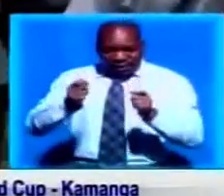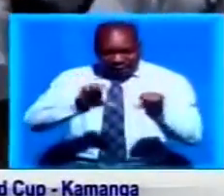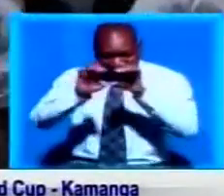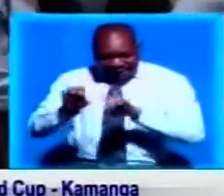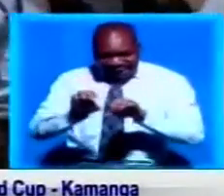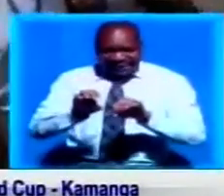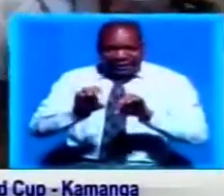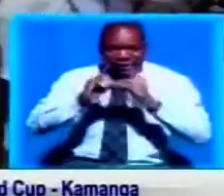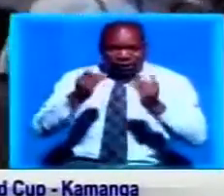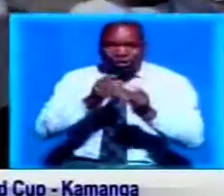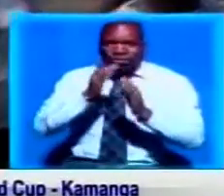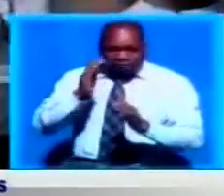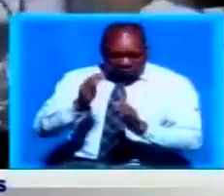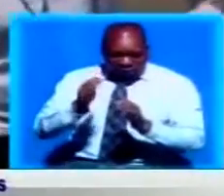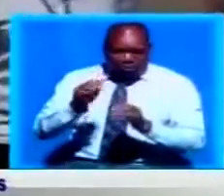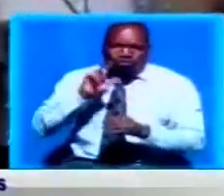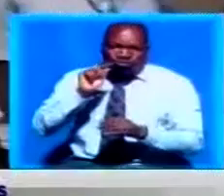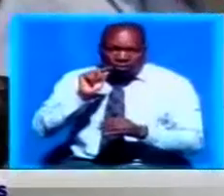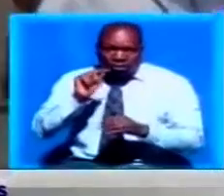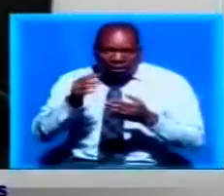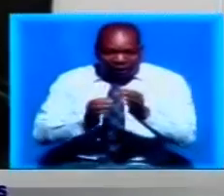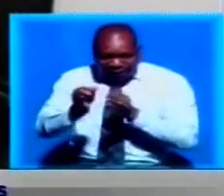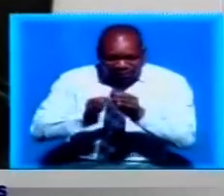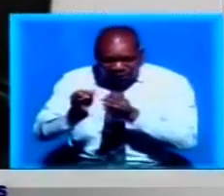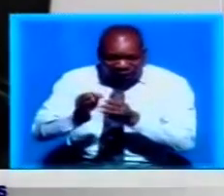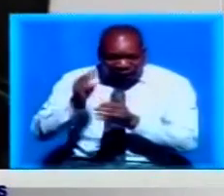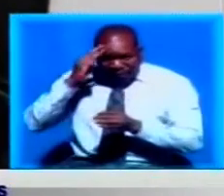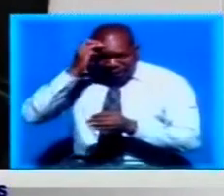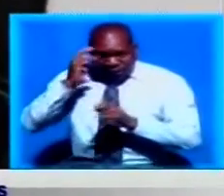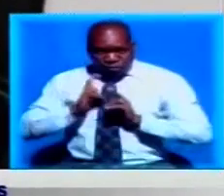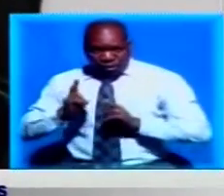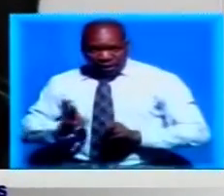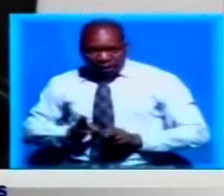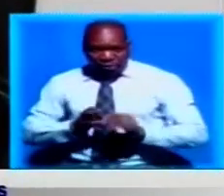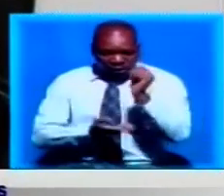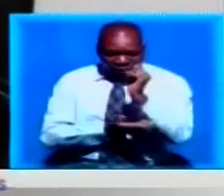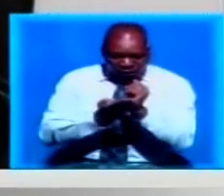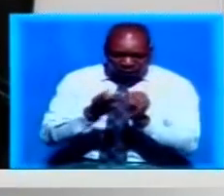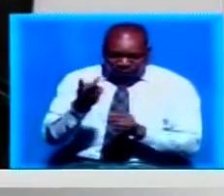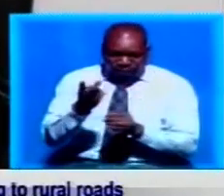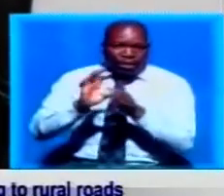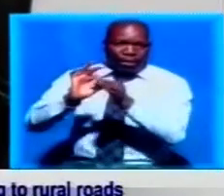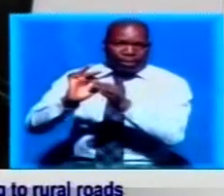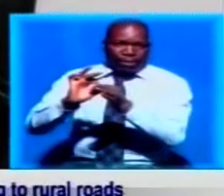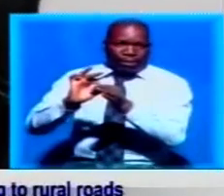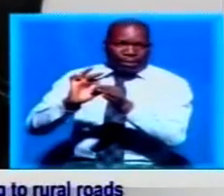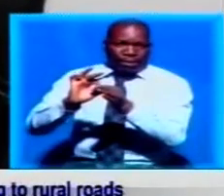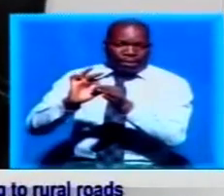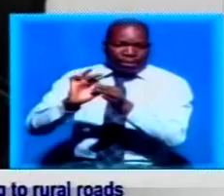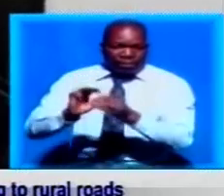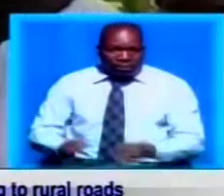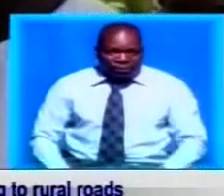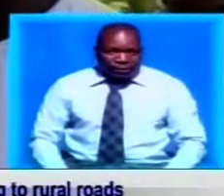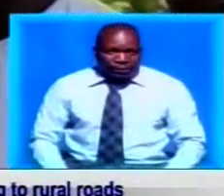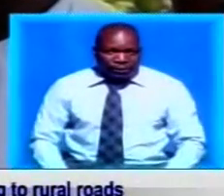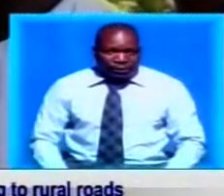and highlighted the link between mental health and development. I believe that it is impossible to